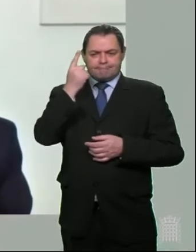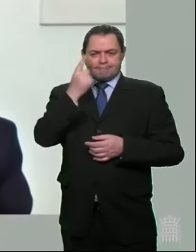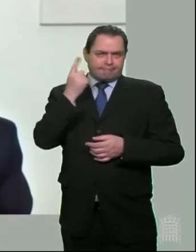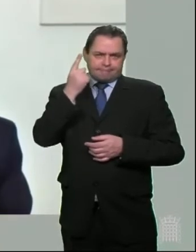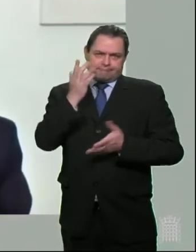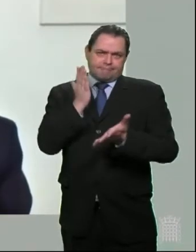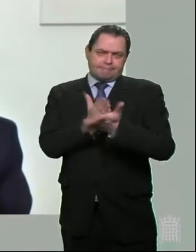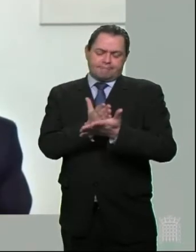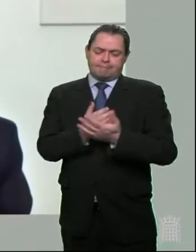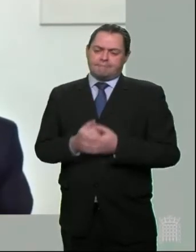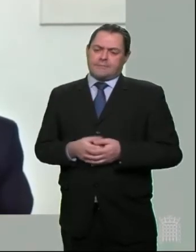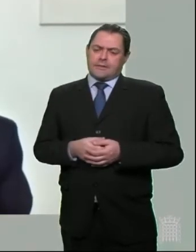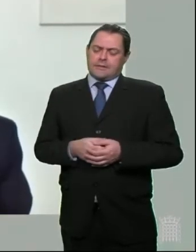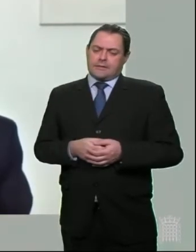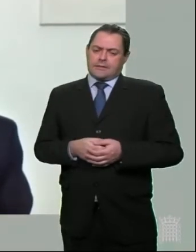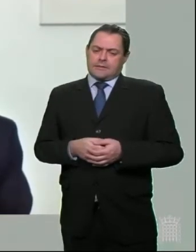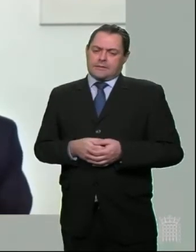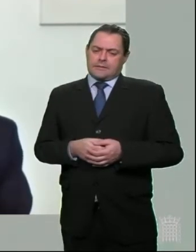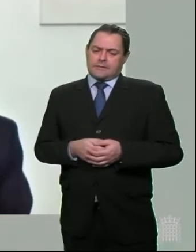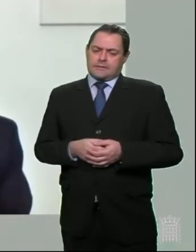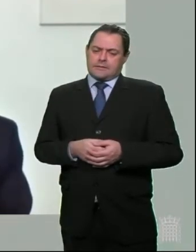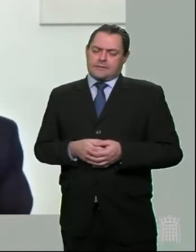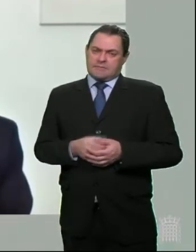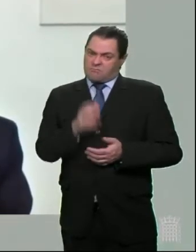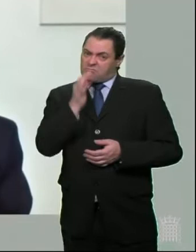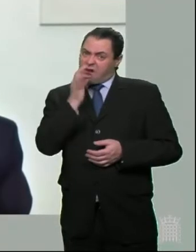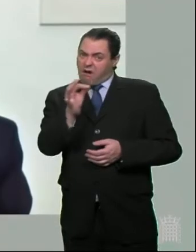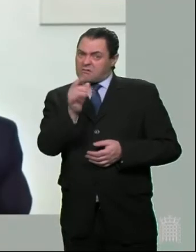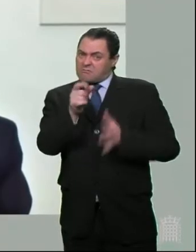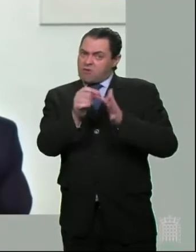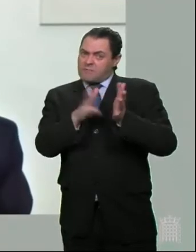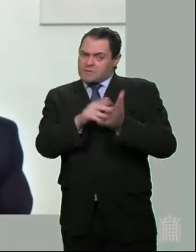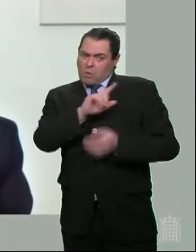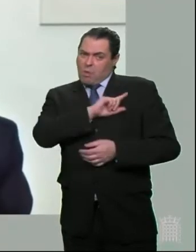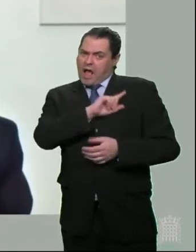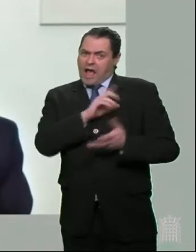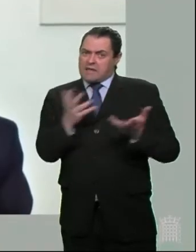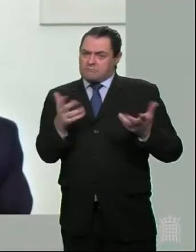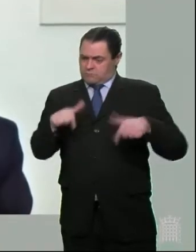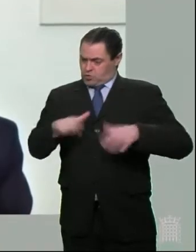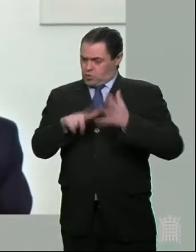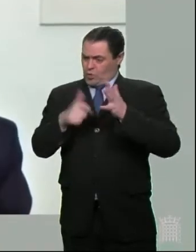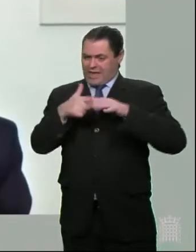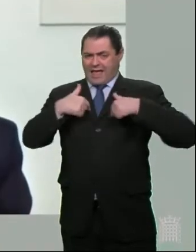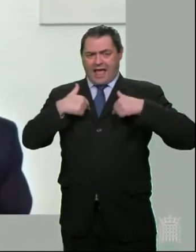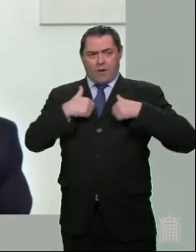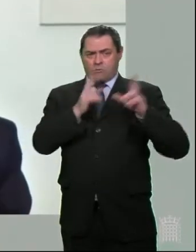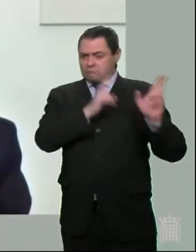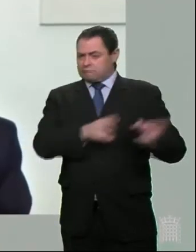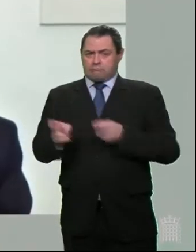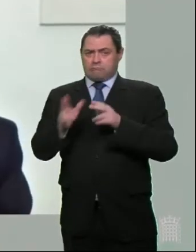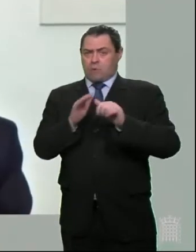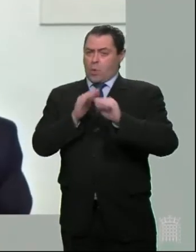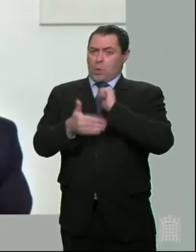us why he thinks that the United Kingdom has ended up with a death toll of